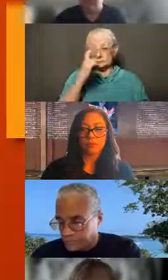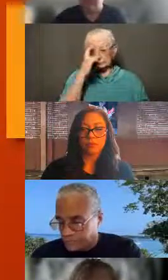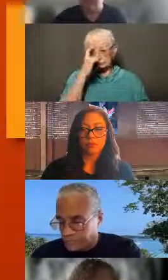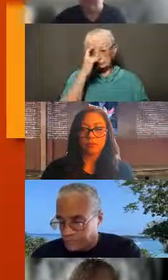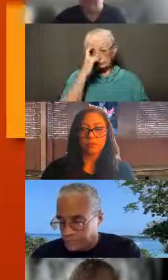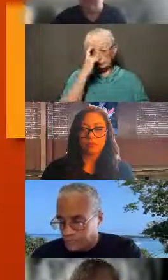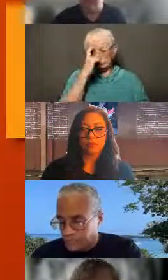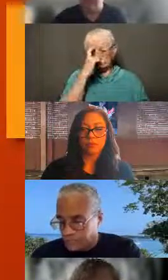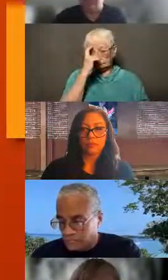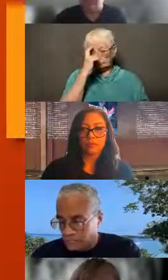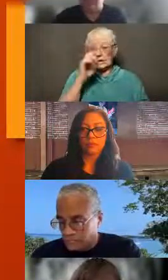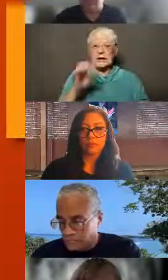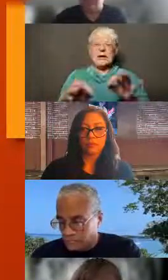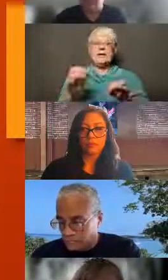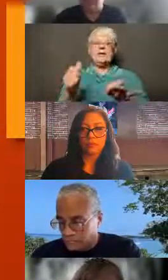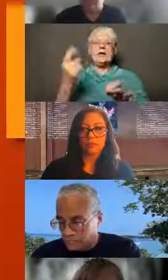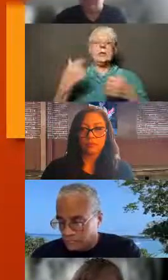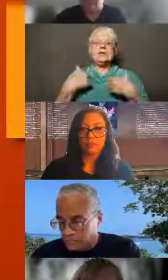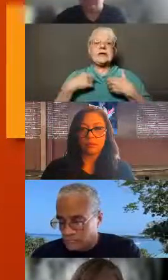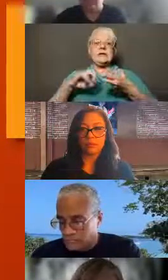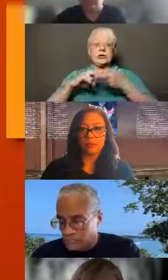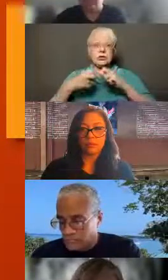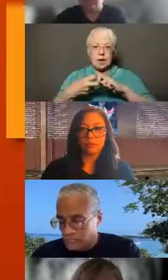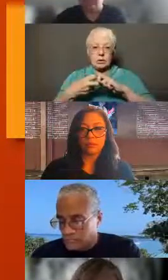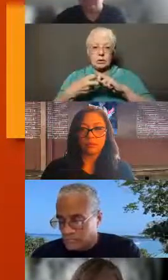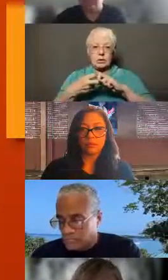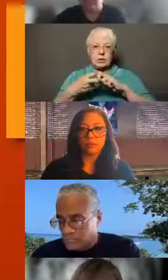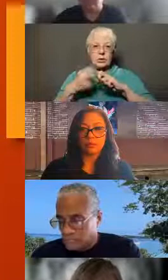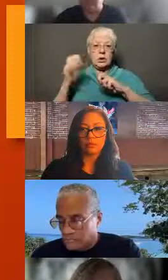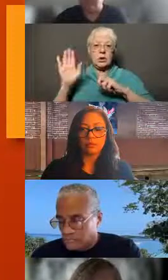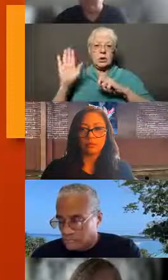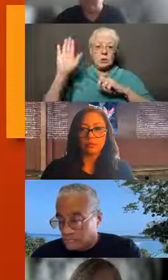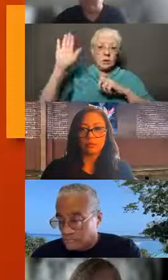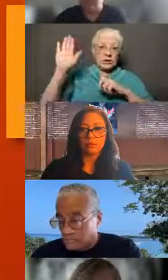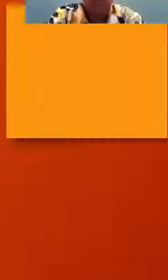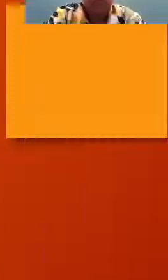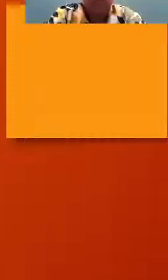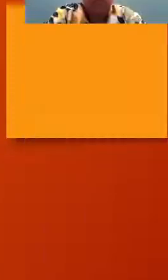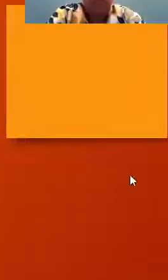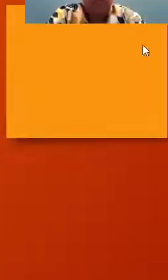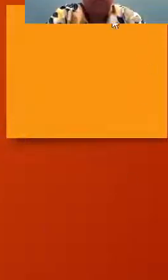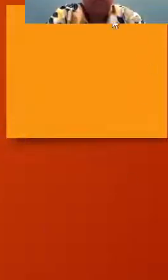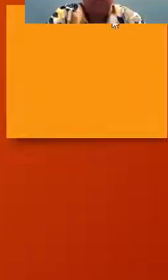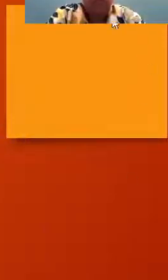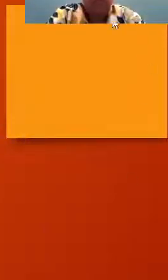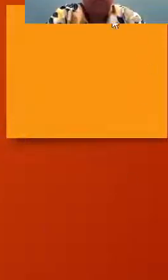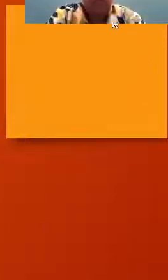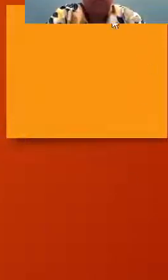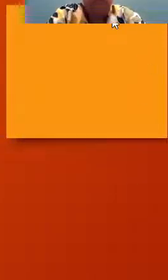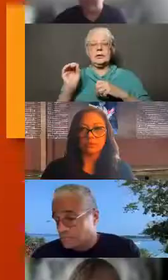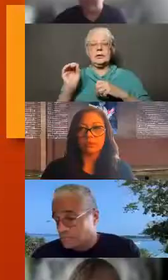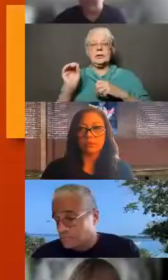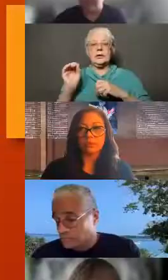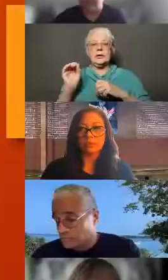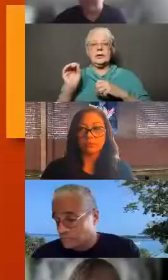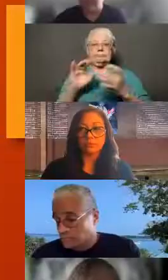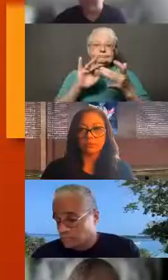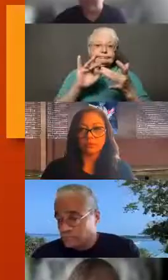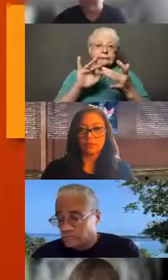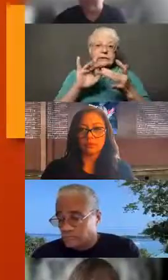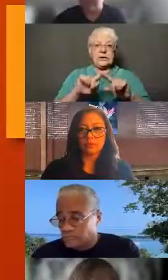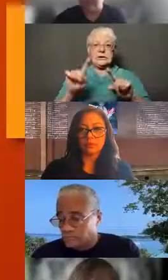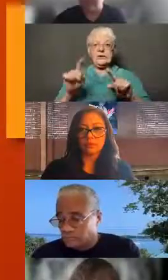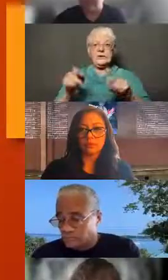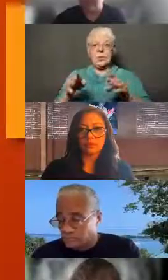If anyone is having trouble raising their hand or getting through in another way, you can post